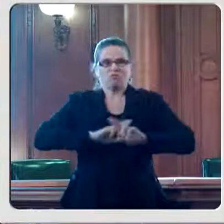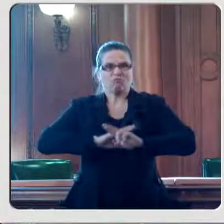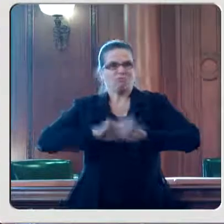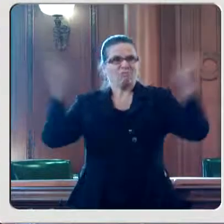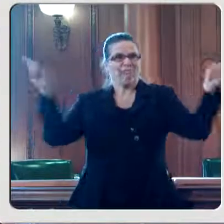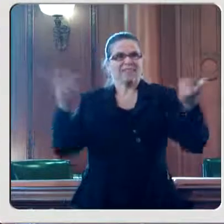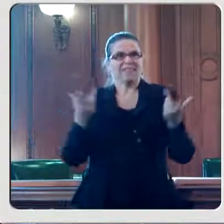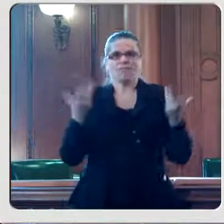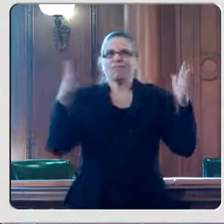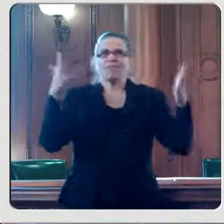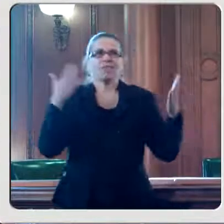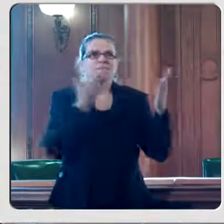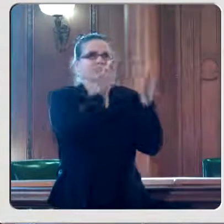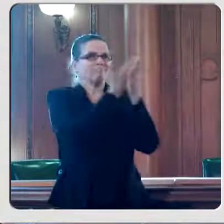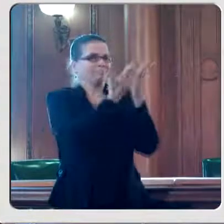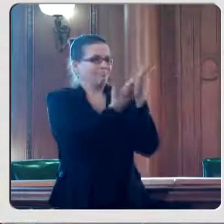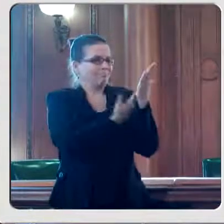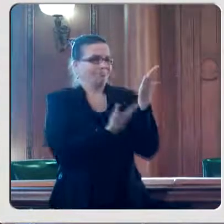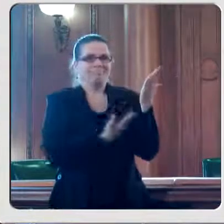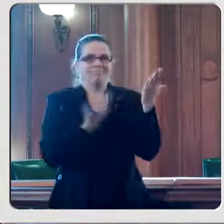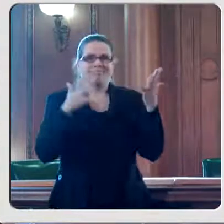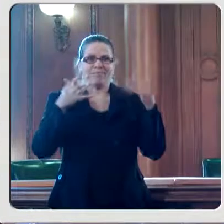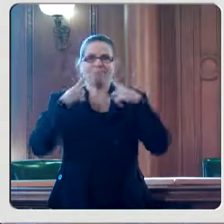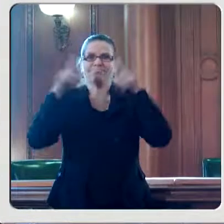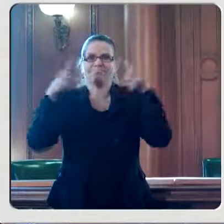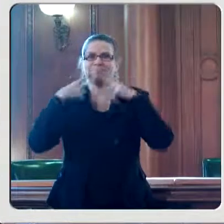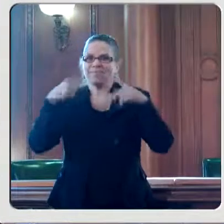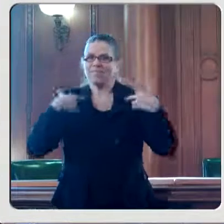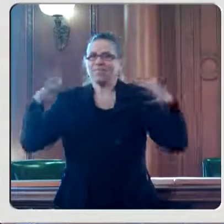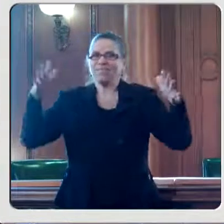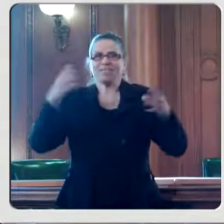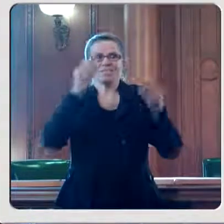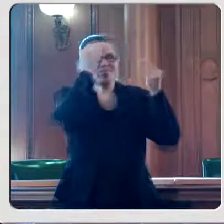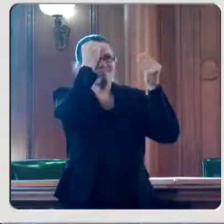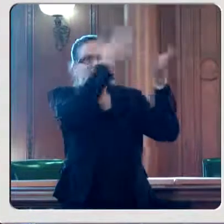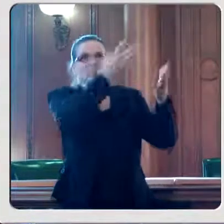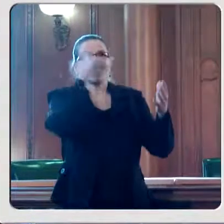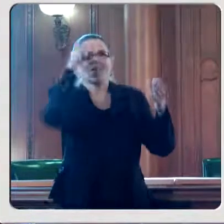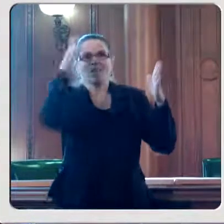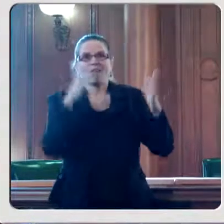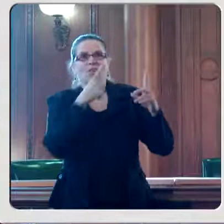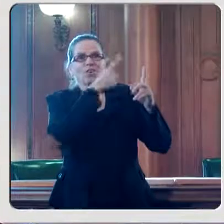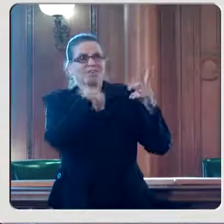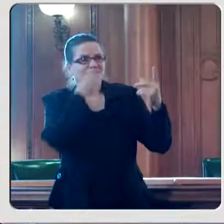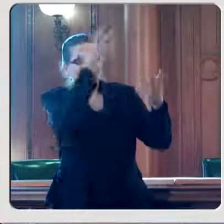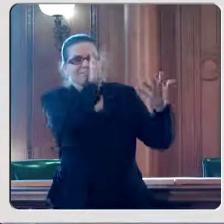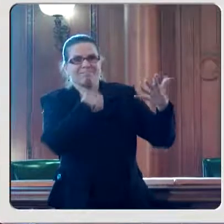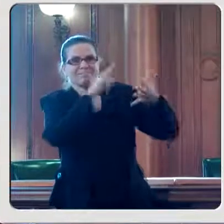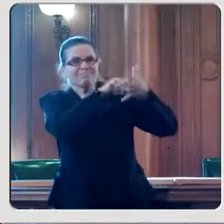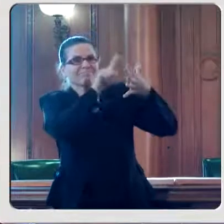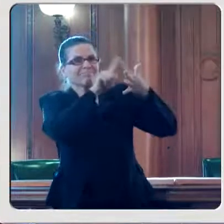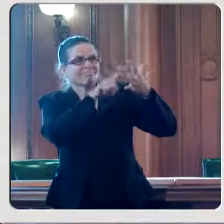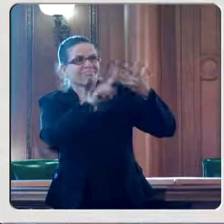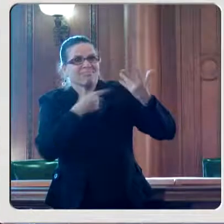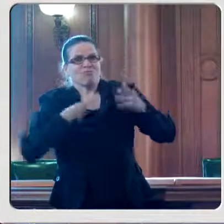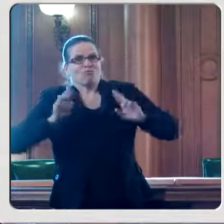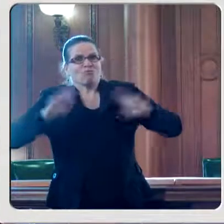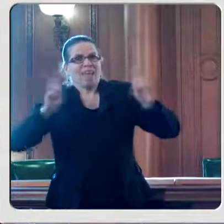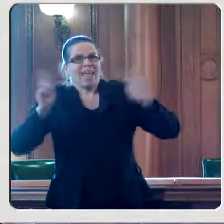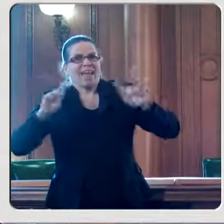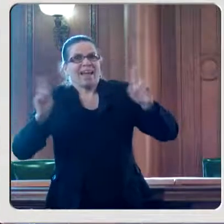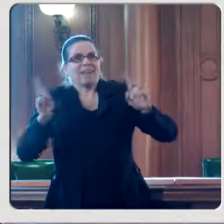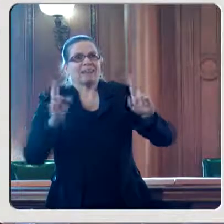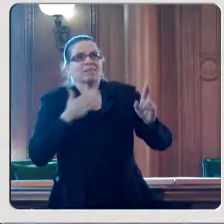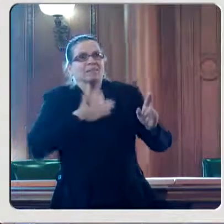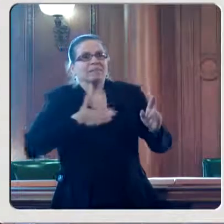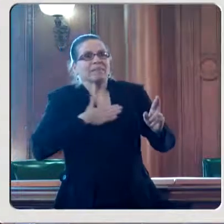voiced that to Governor Bacon, Lieutenant Governor Polito, about we'd like to get our hands on our own supply to do